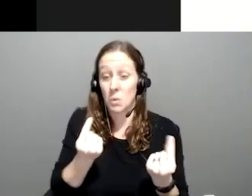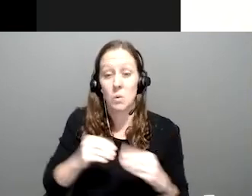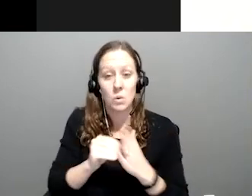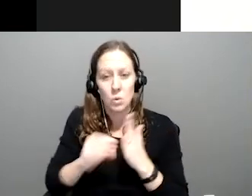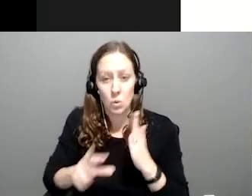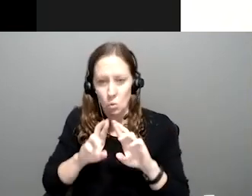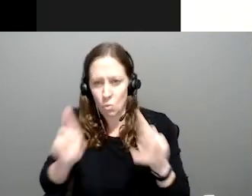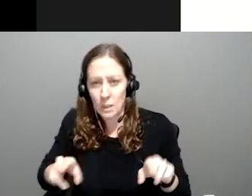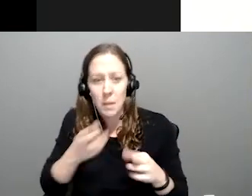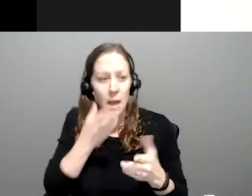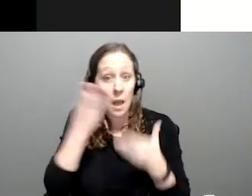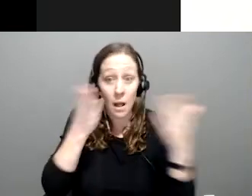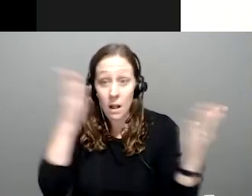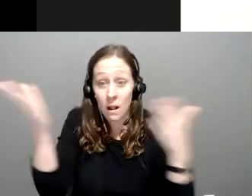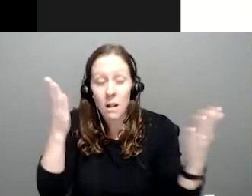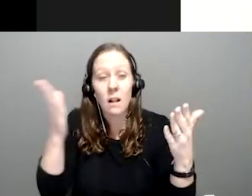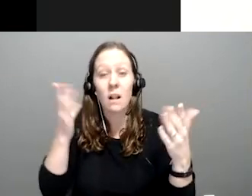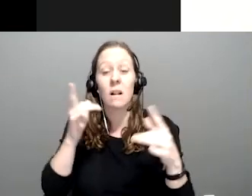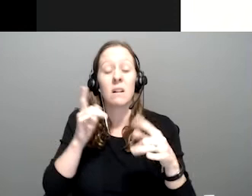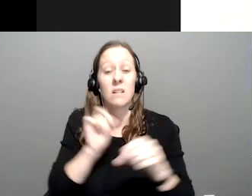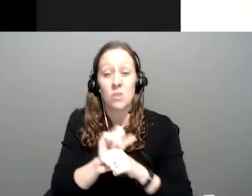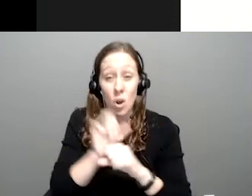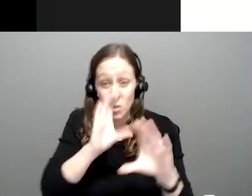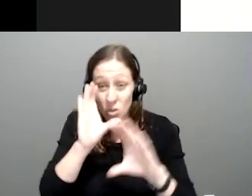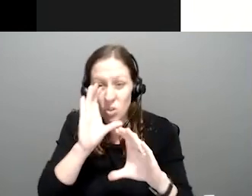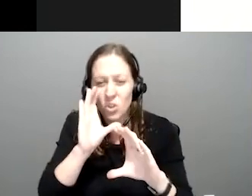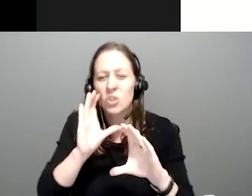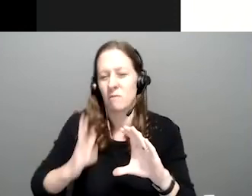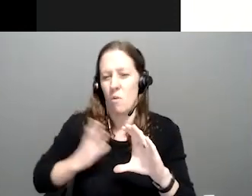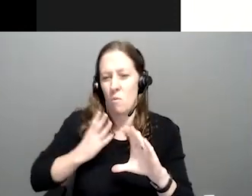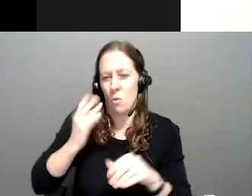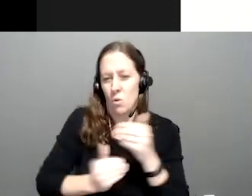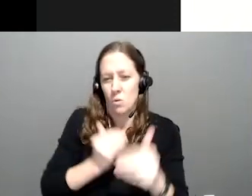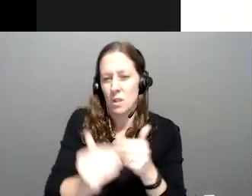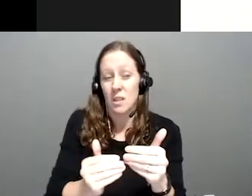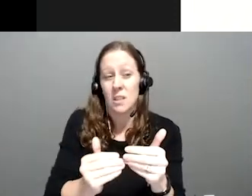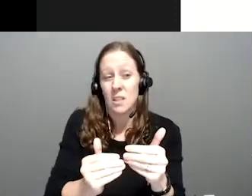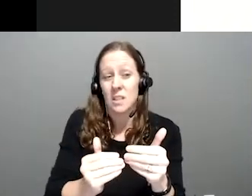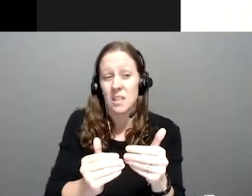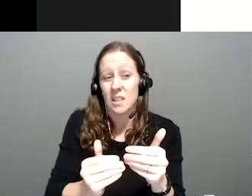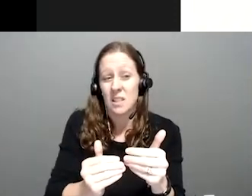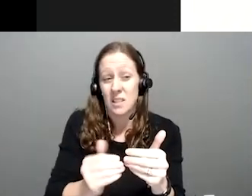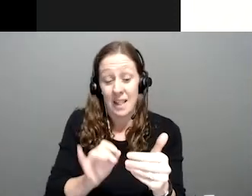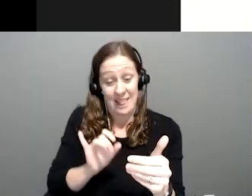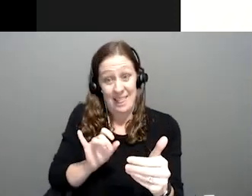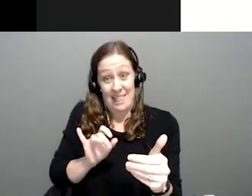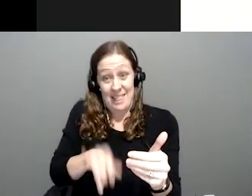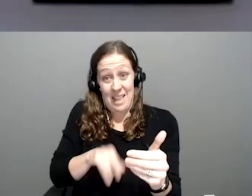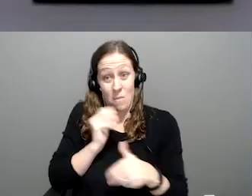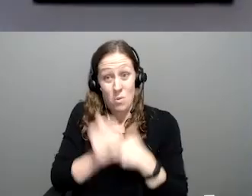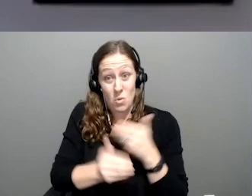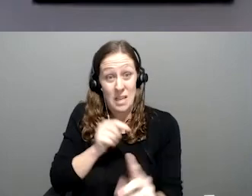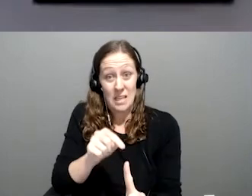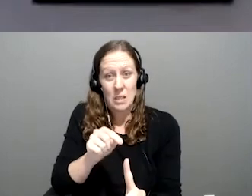searches, etc., and then go through that formal process. And I think the first thing I want to say specifically about that process is that